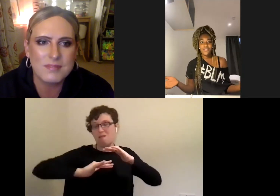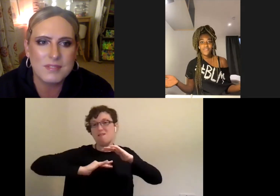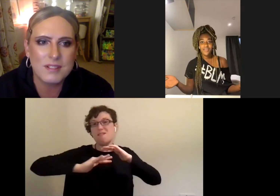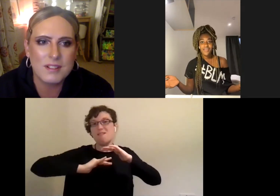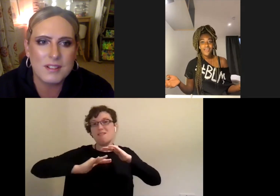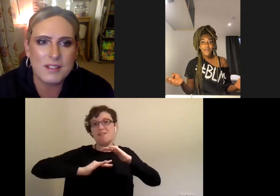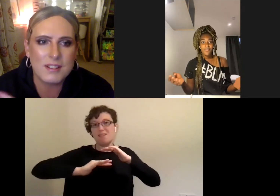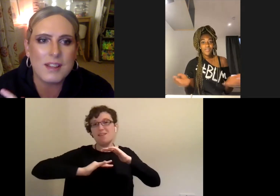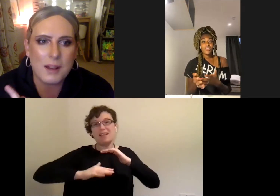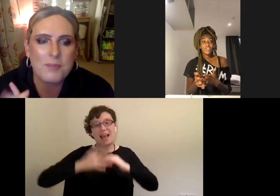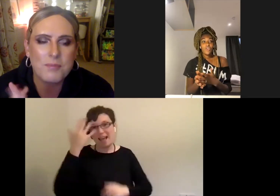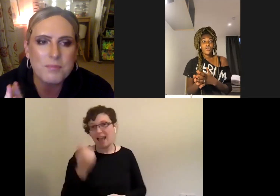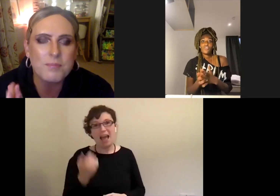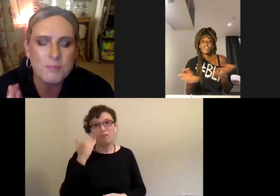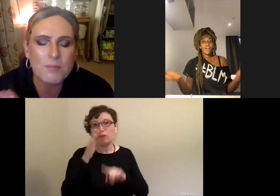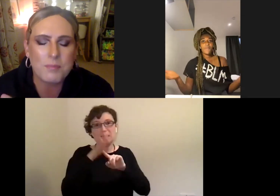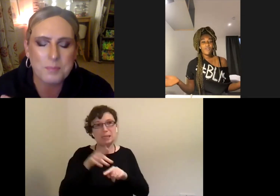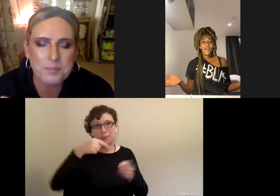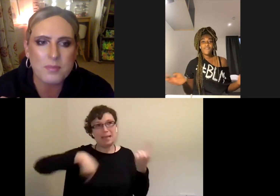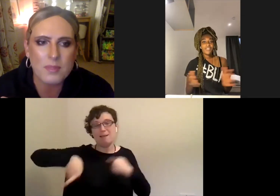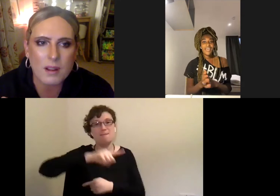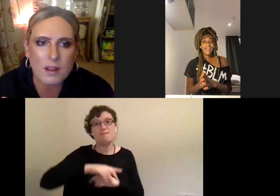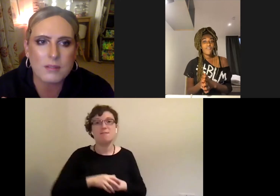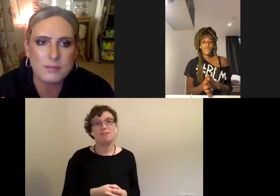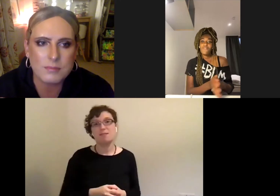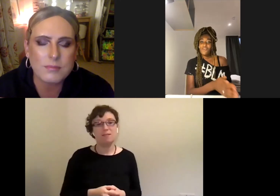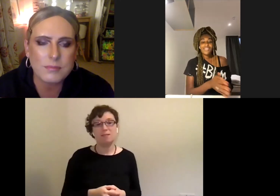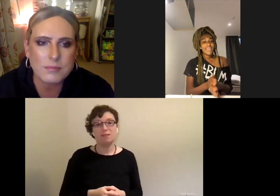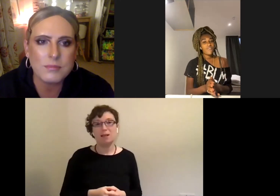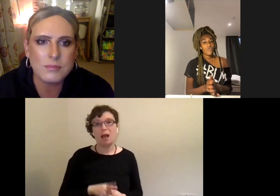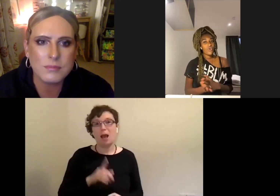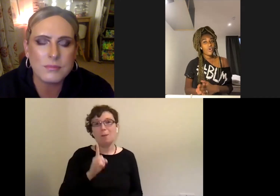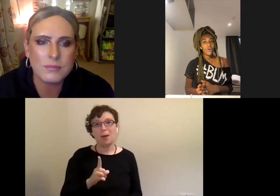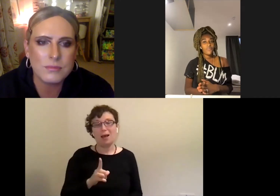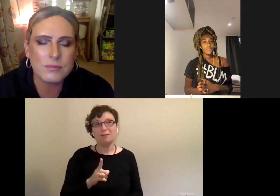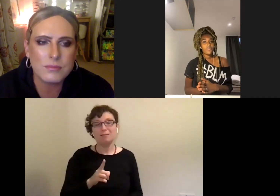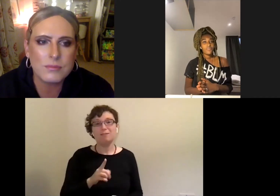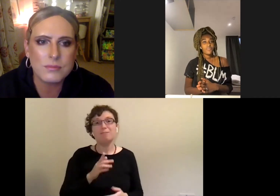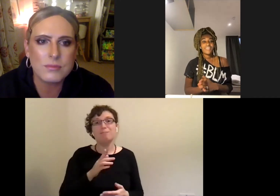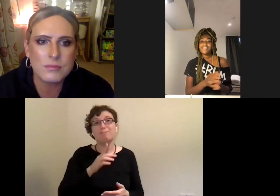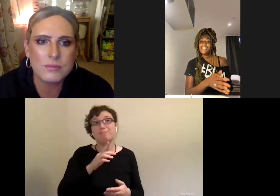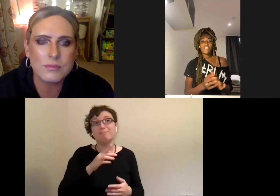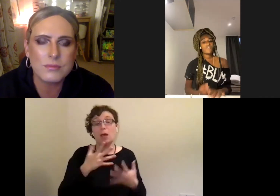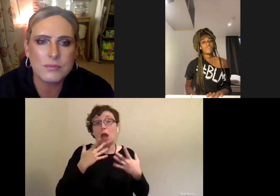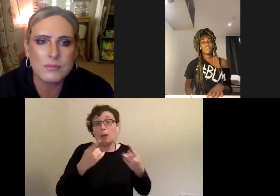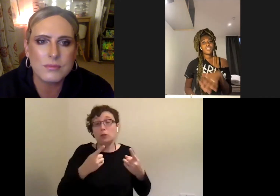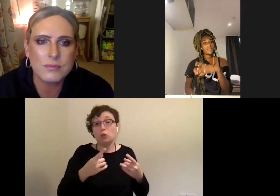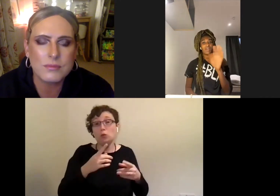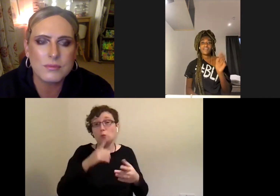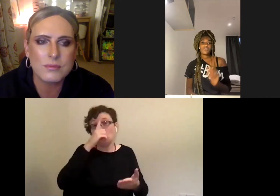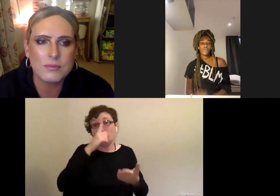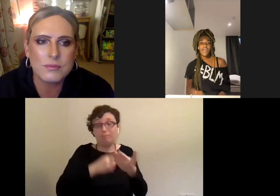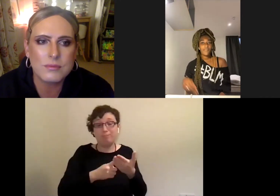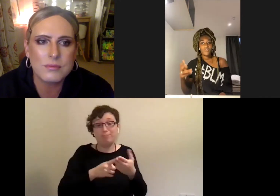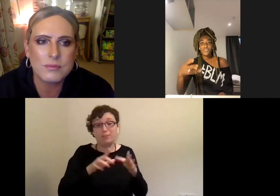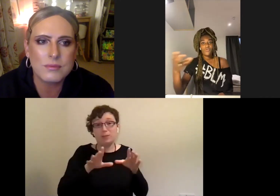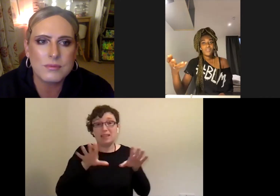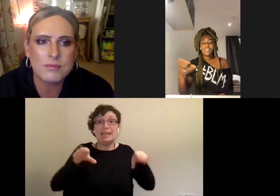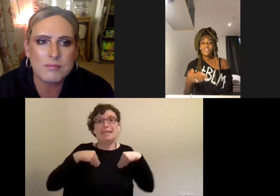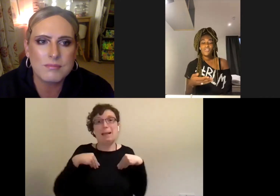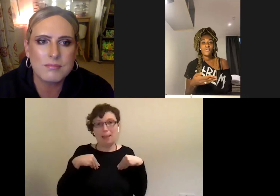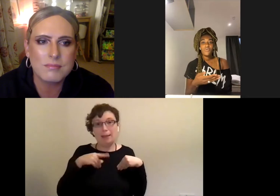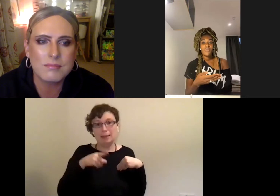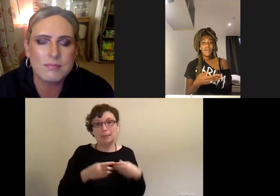to do anything. Yeah. Because you can go about your everyday life, whether it's here or not. It's easier for you to just say, nah, it's not there, because